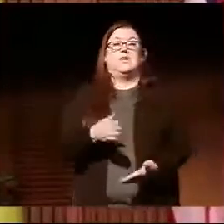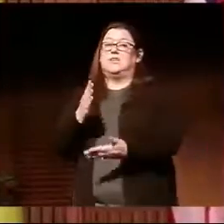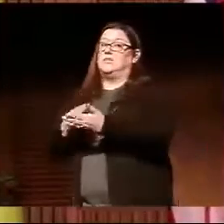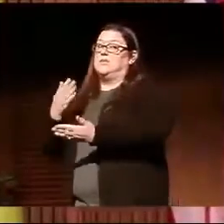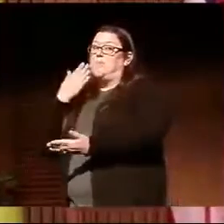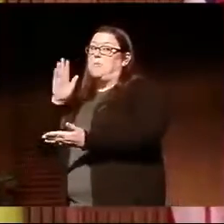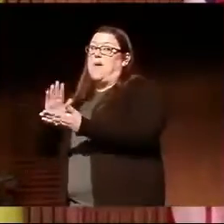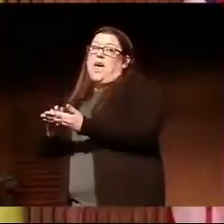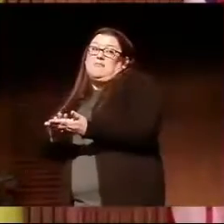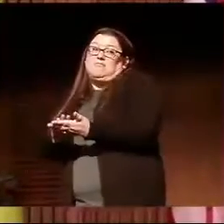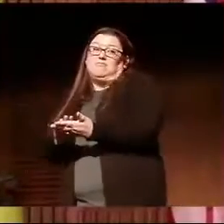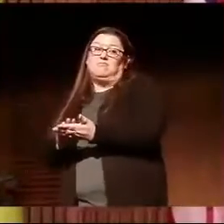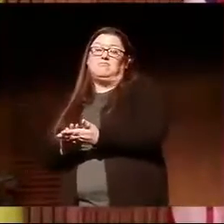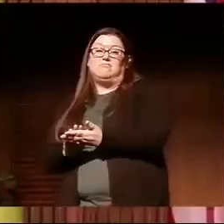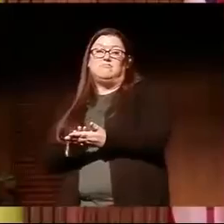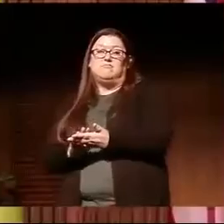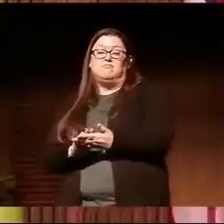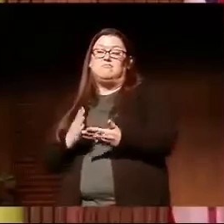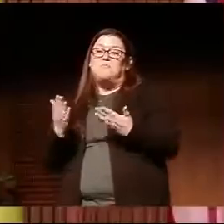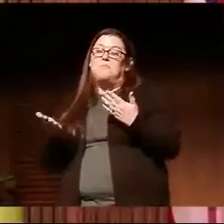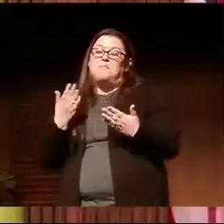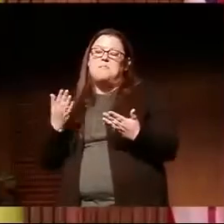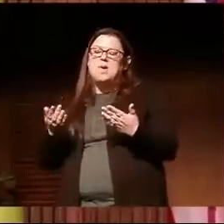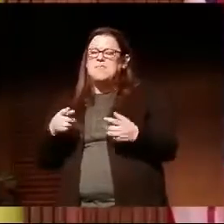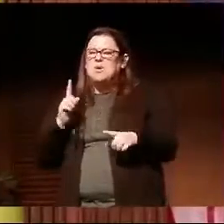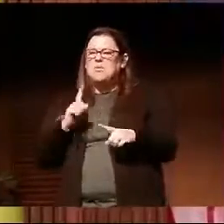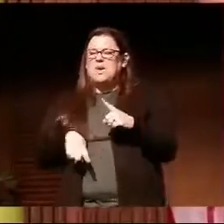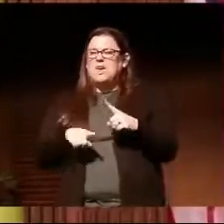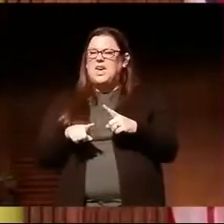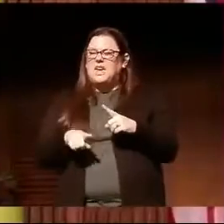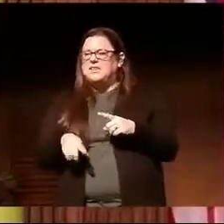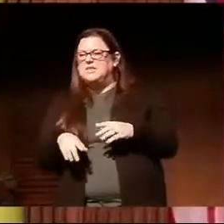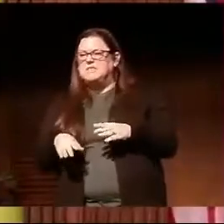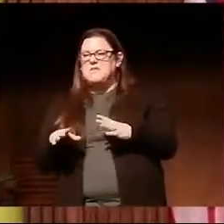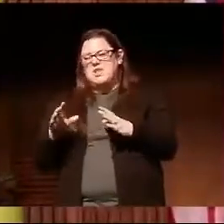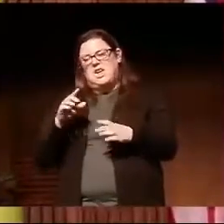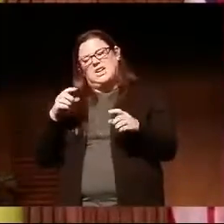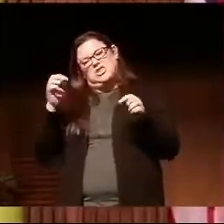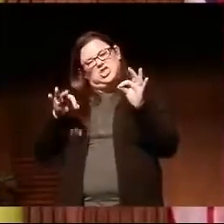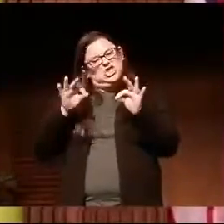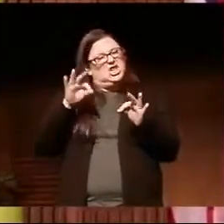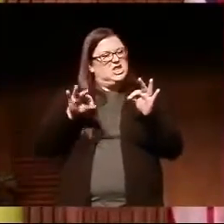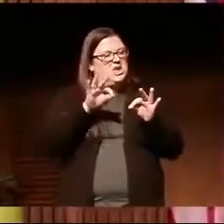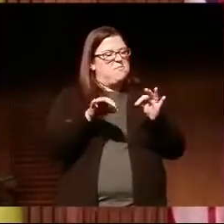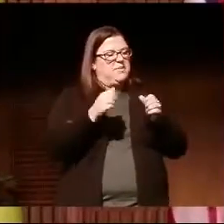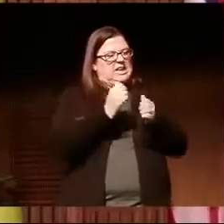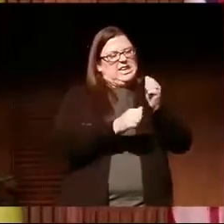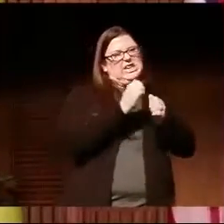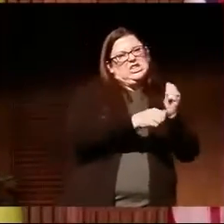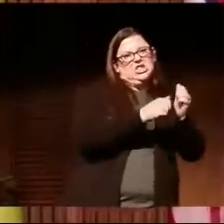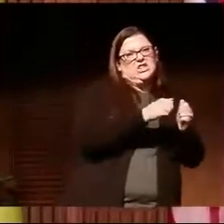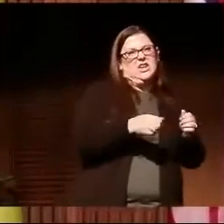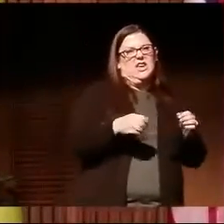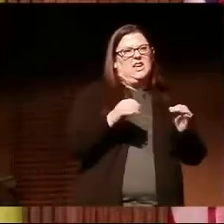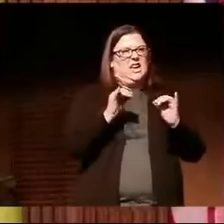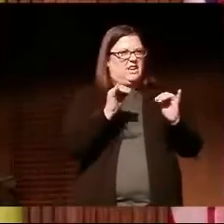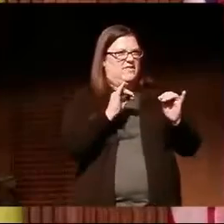we may not be able to assess them on their own merit, but they all go into the mixing bowl of our